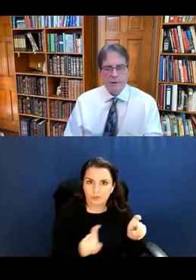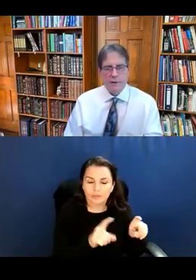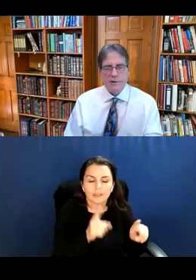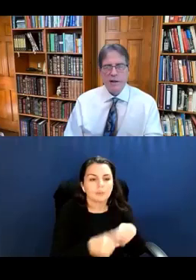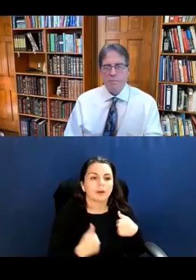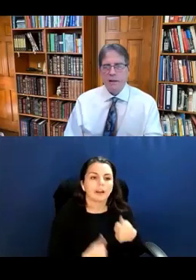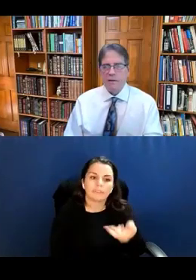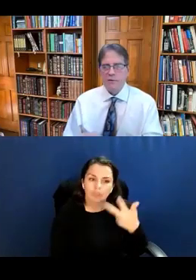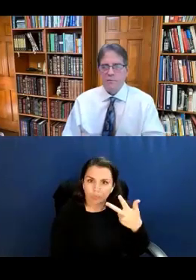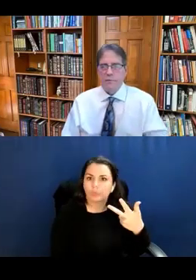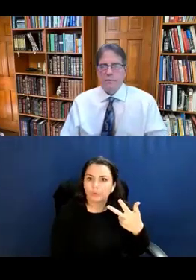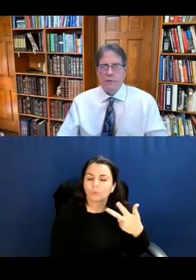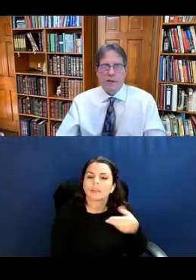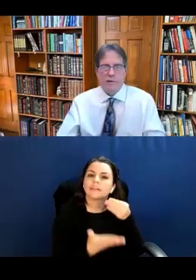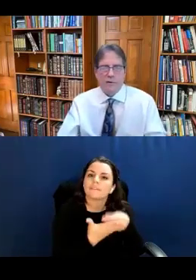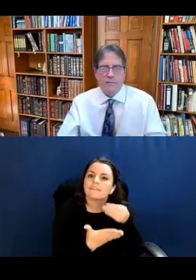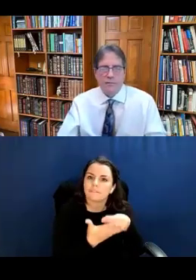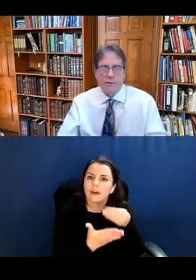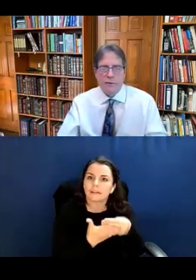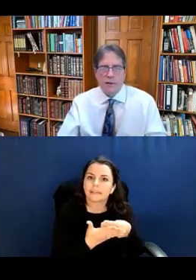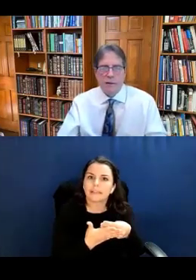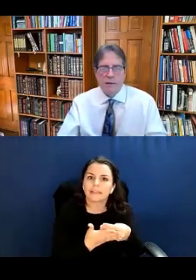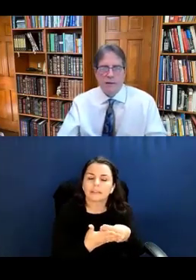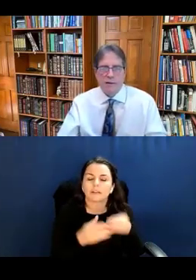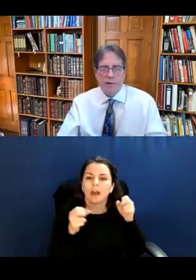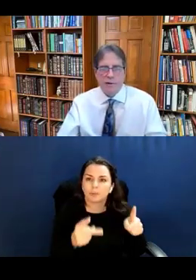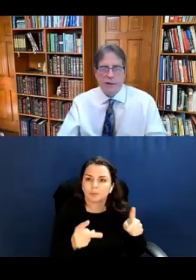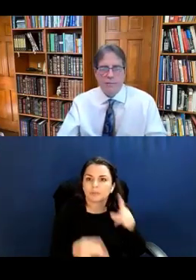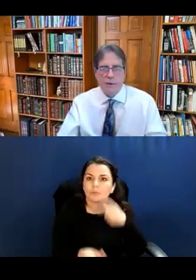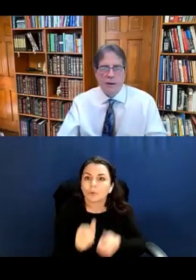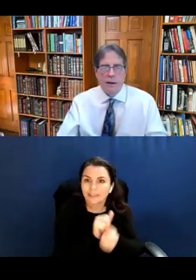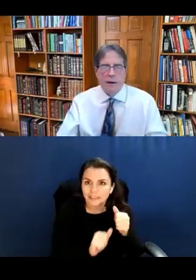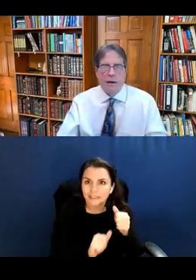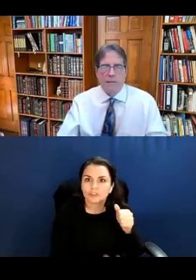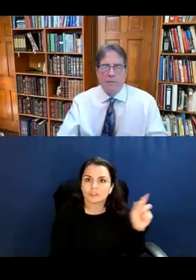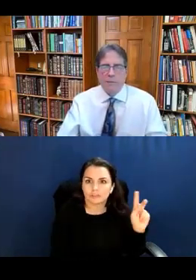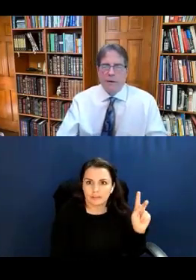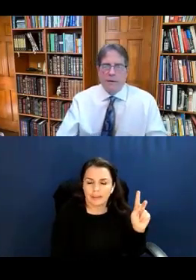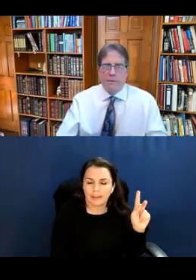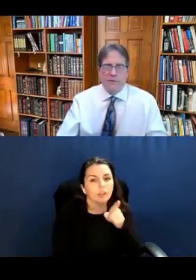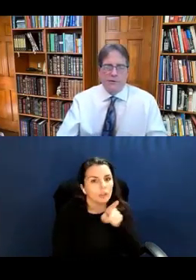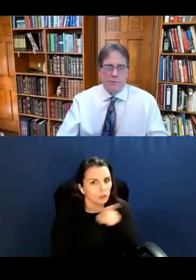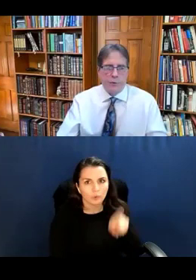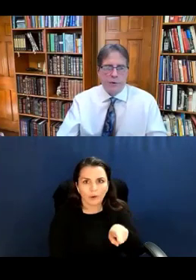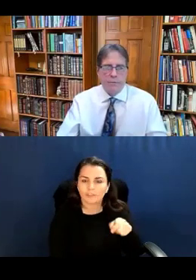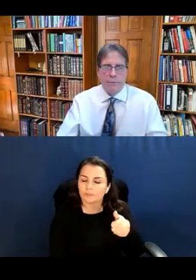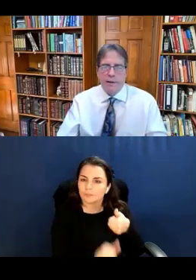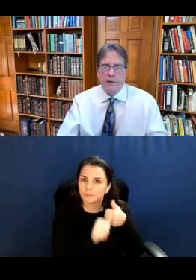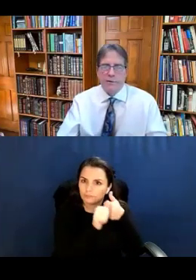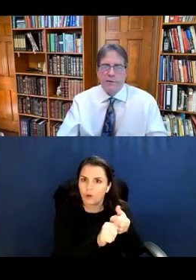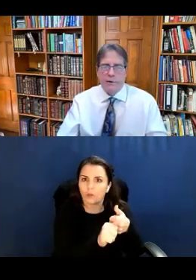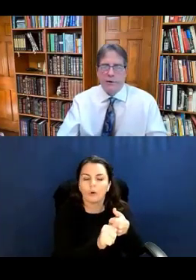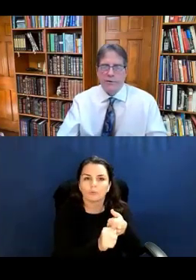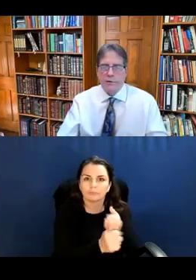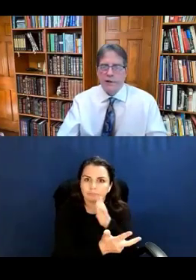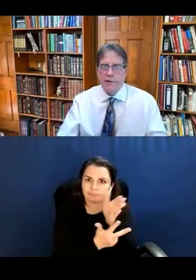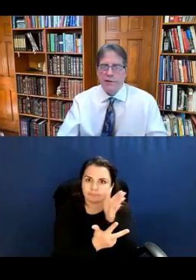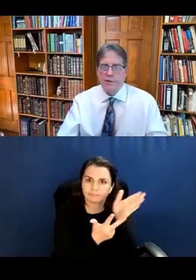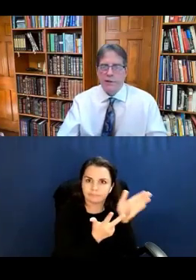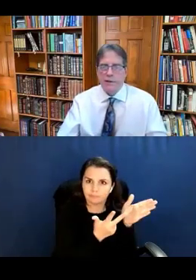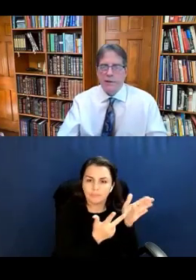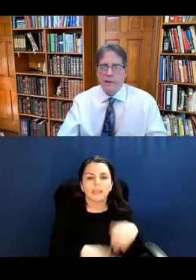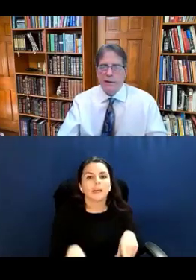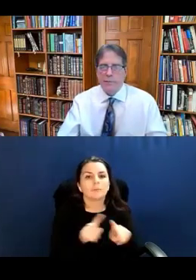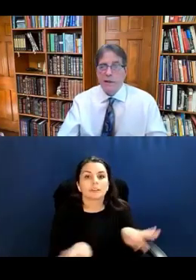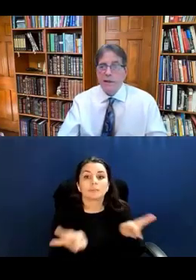opportunities for each K mechanism in most cases. So you need to pay attention to that. This is important because there are certain